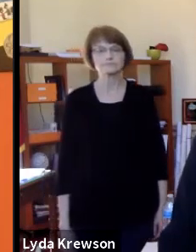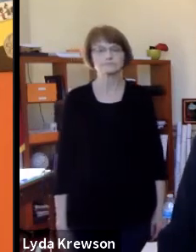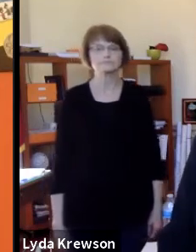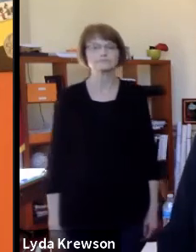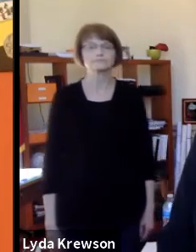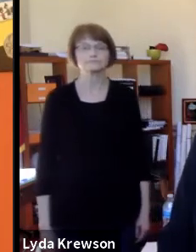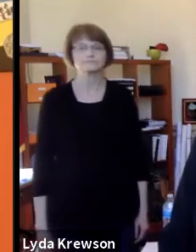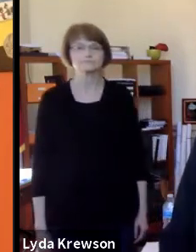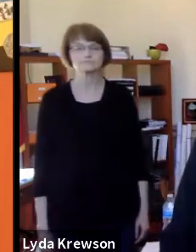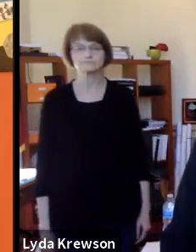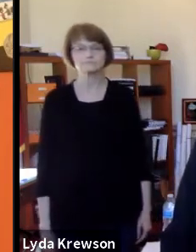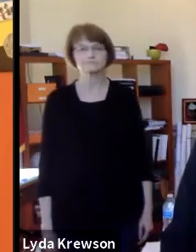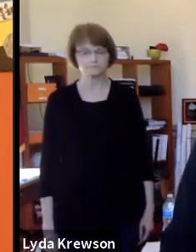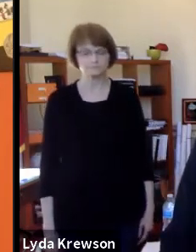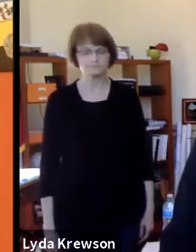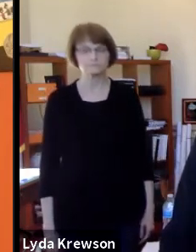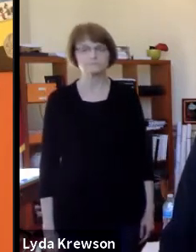Okay, we're ready to go.